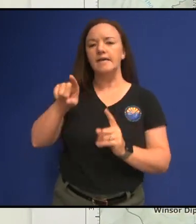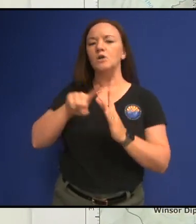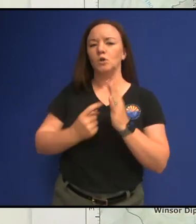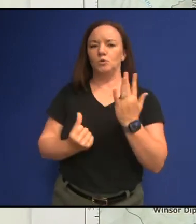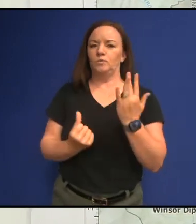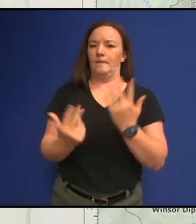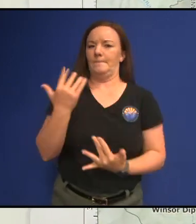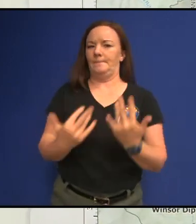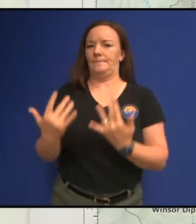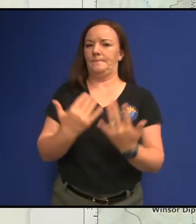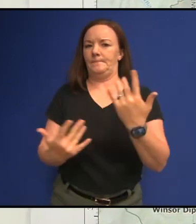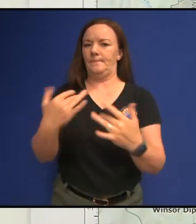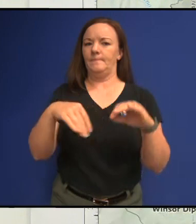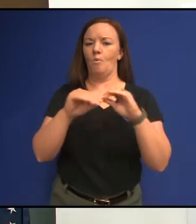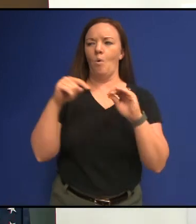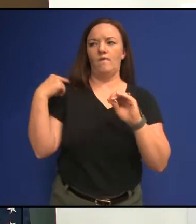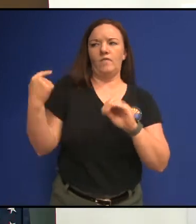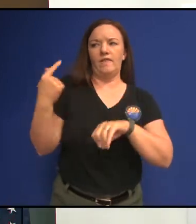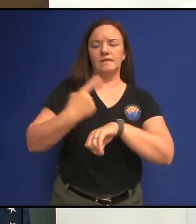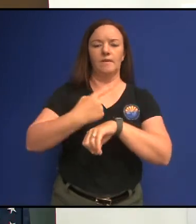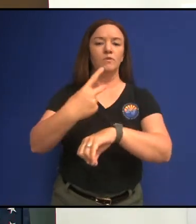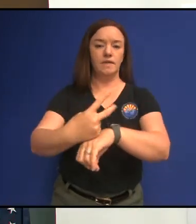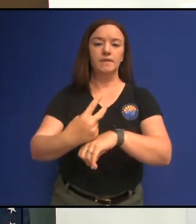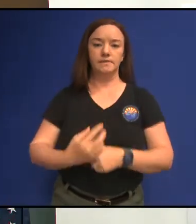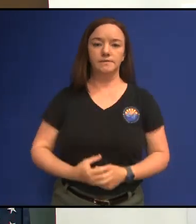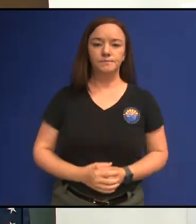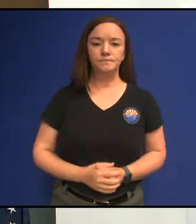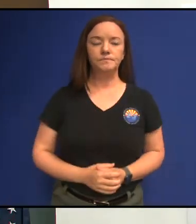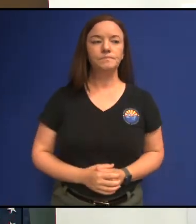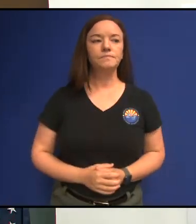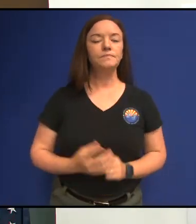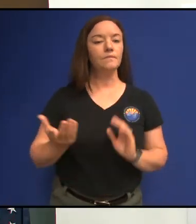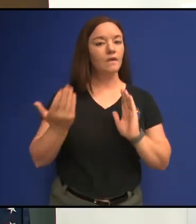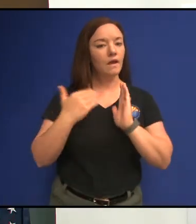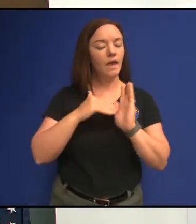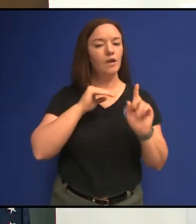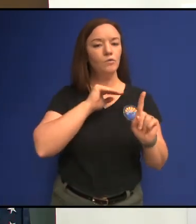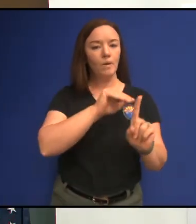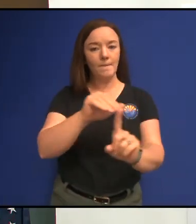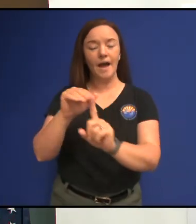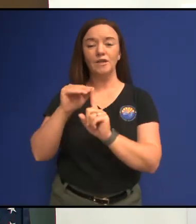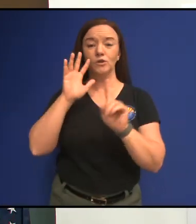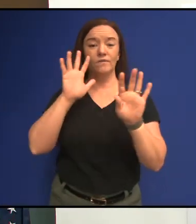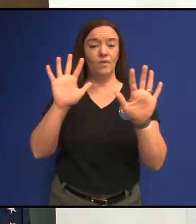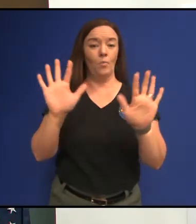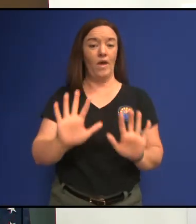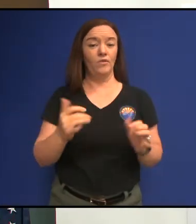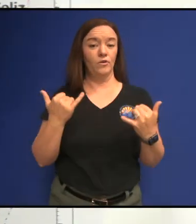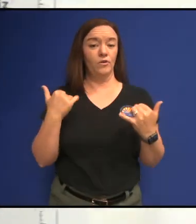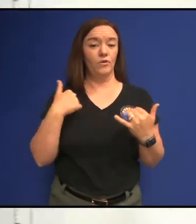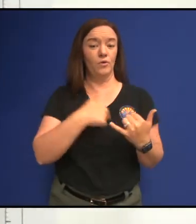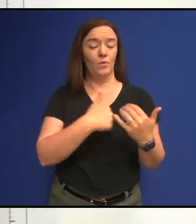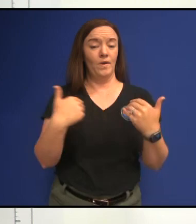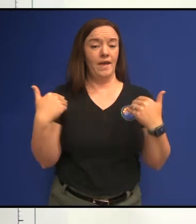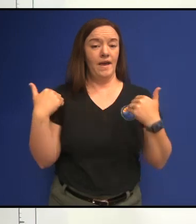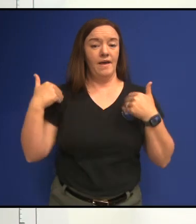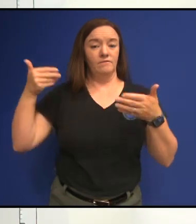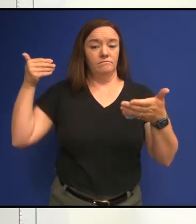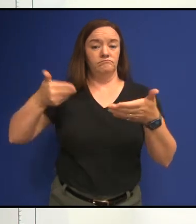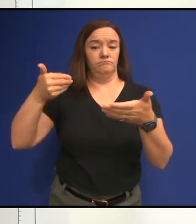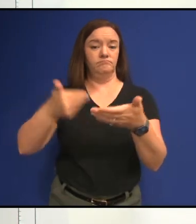up in activity the last couple days. So just again, a reminder of the weather that we have coming